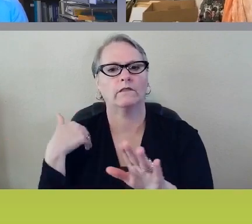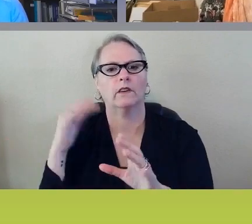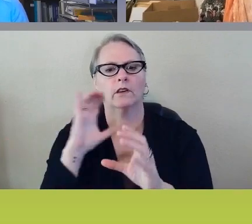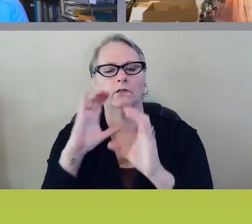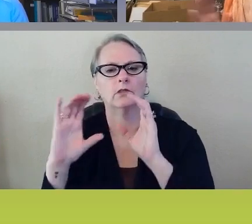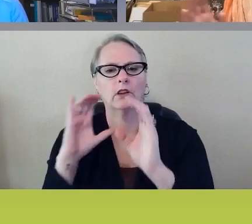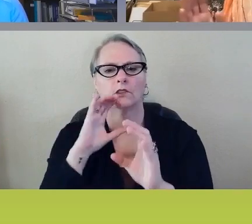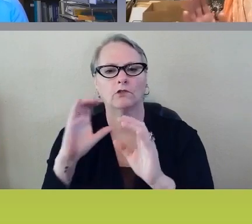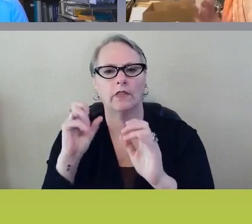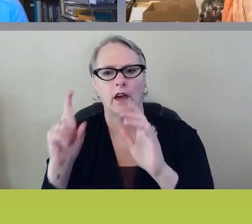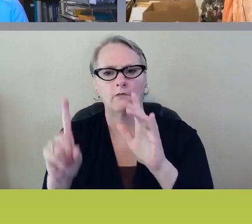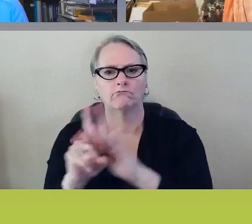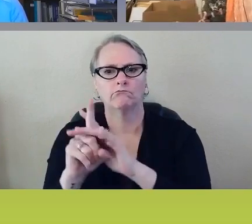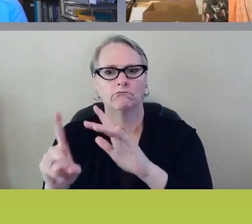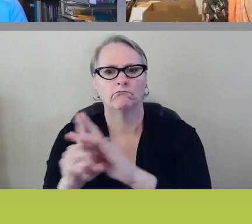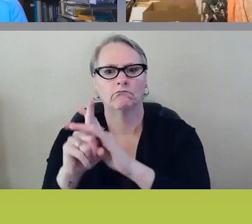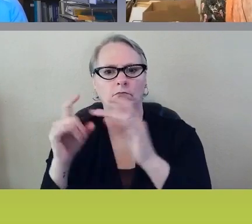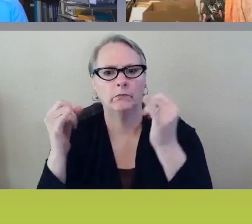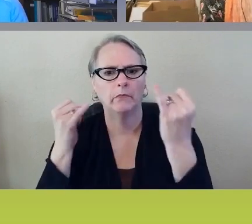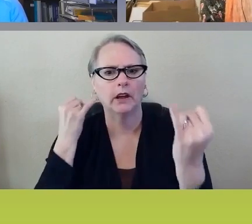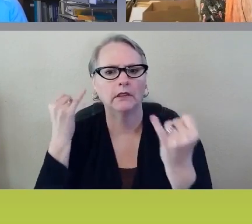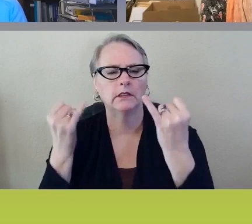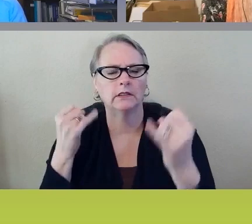I've heard incredible